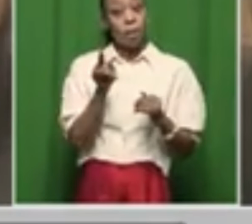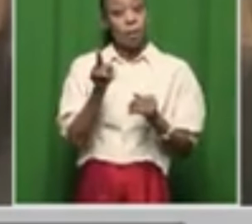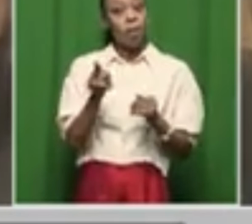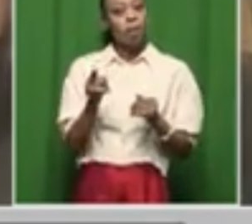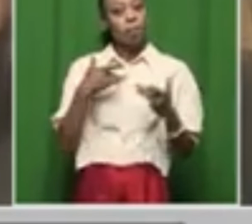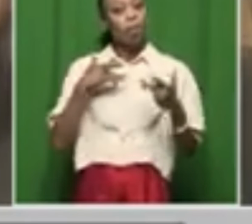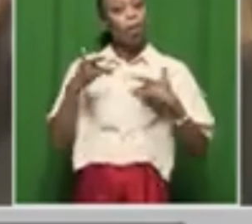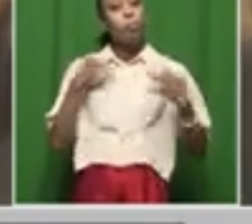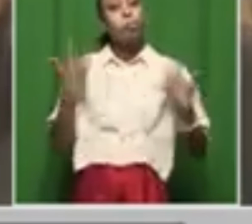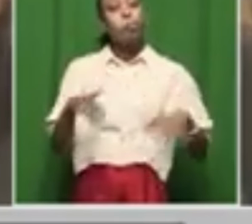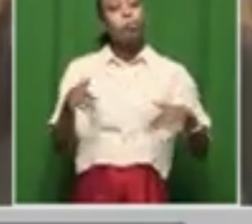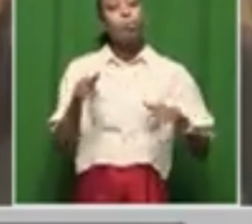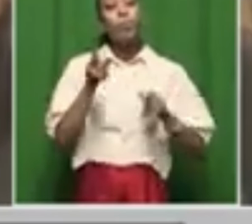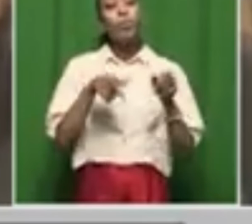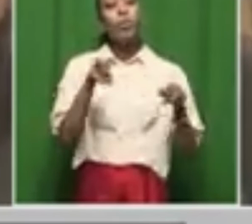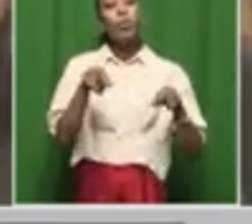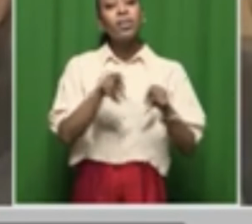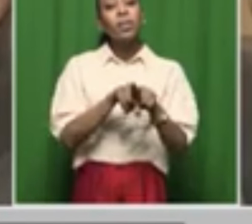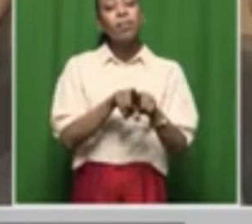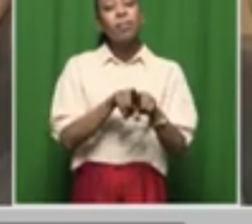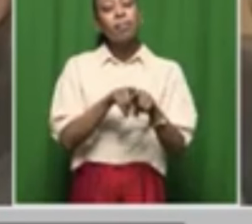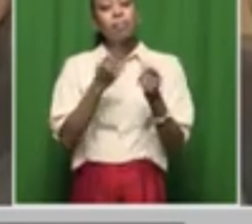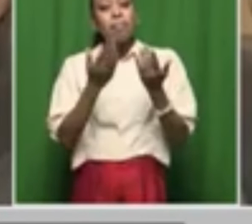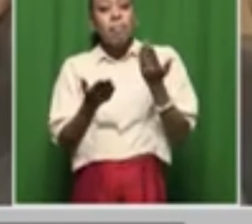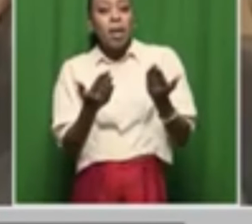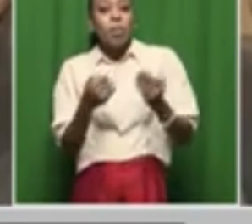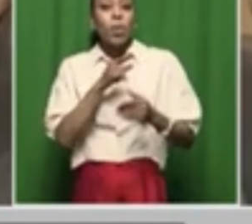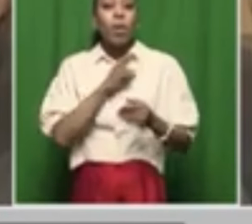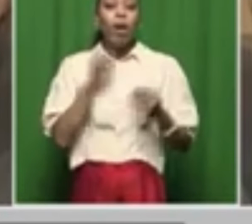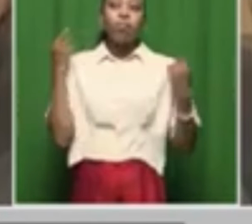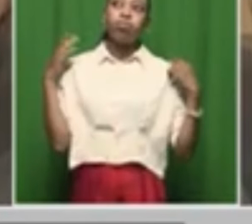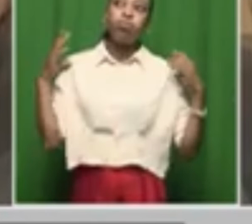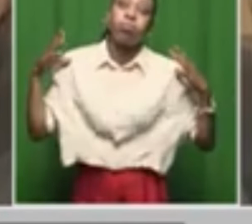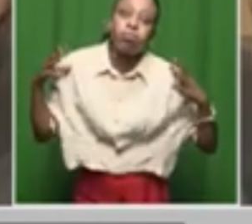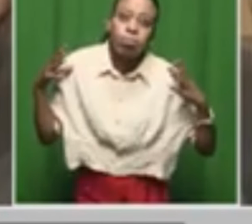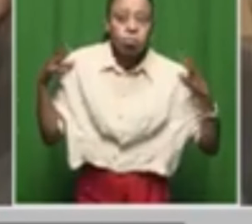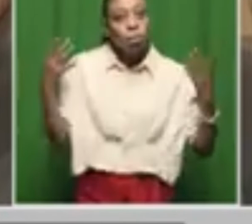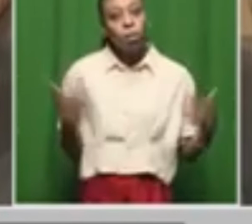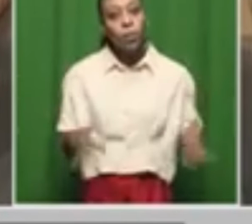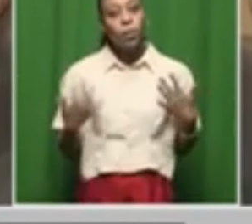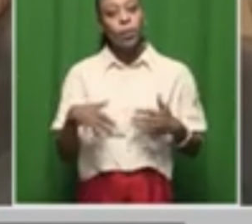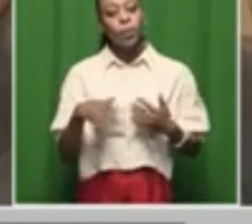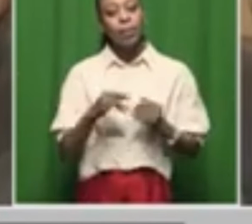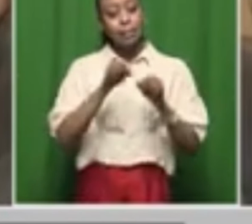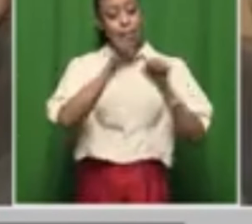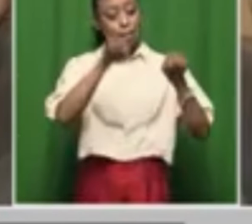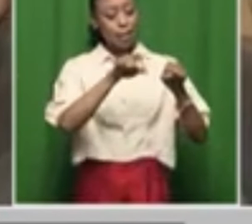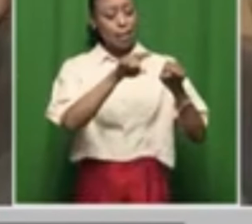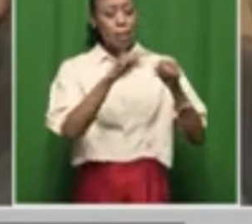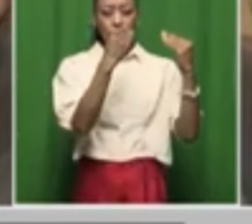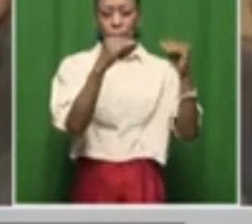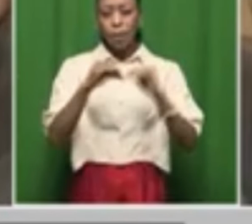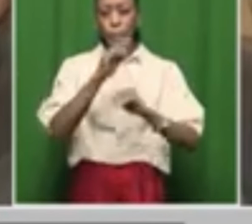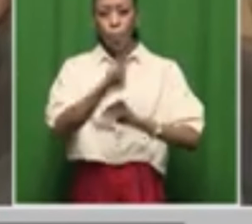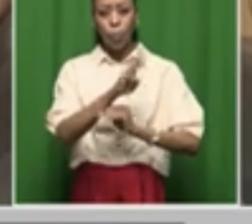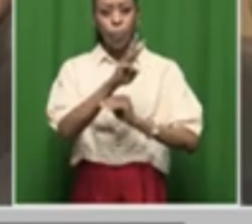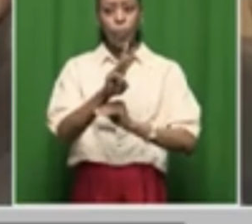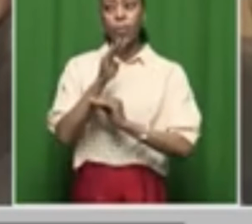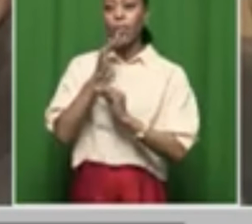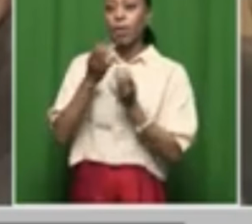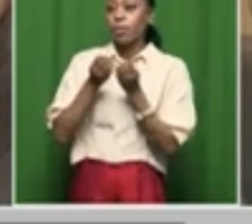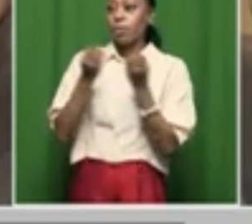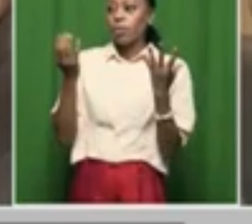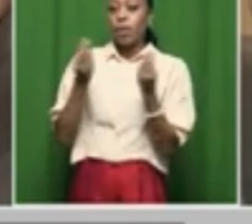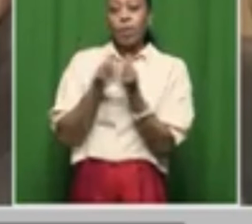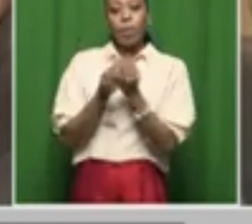big concern for people as well. Is it perhaps because they are overworked, that the system is too busy, that there is just too much